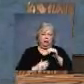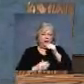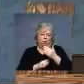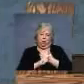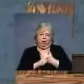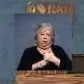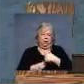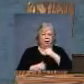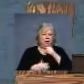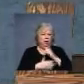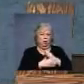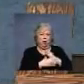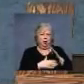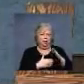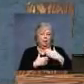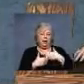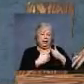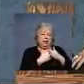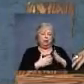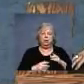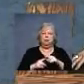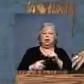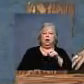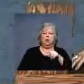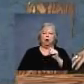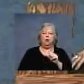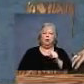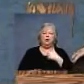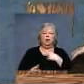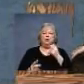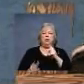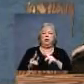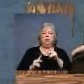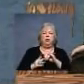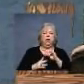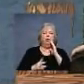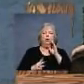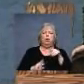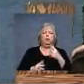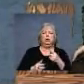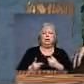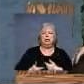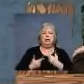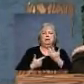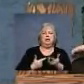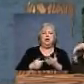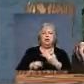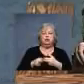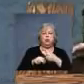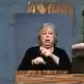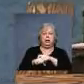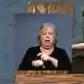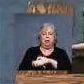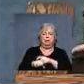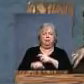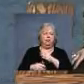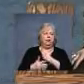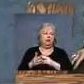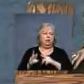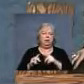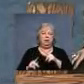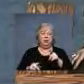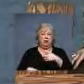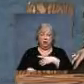I don't bother my neighbors. But apartments, a lot of them have people that are only going to live there for a shorter time. Somebody said, you don't like them? I